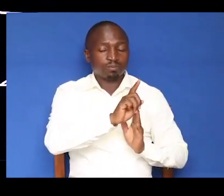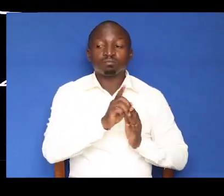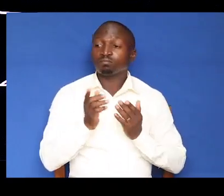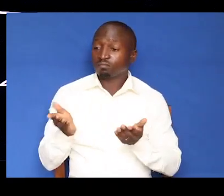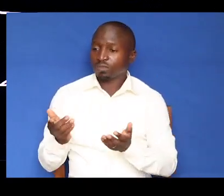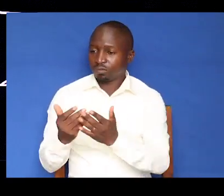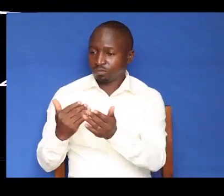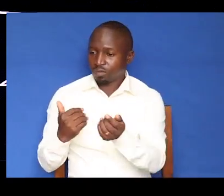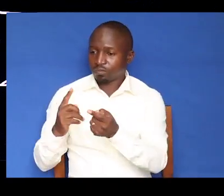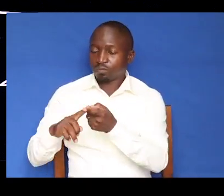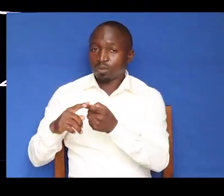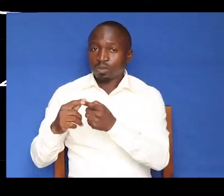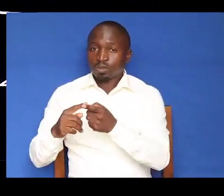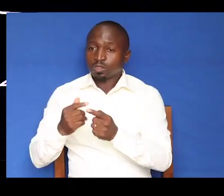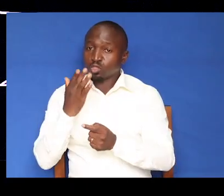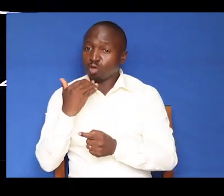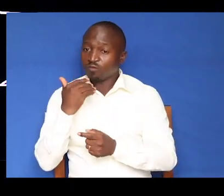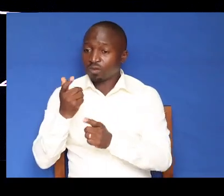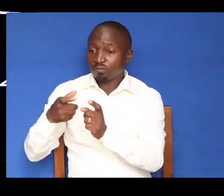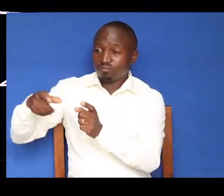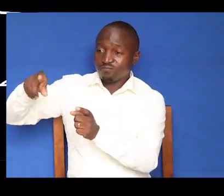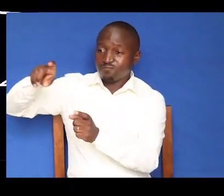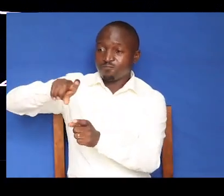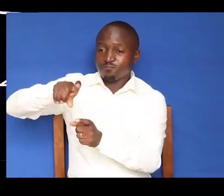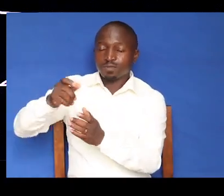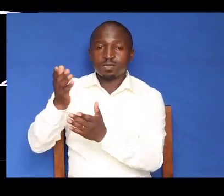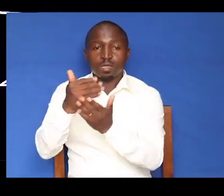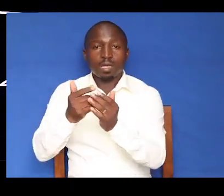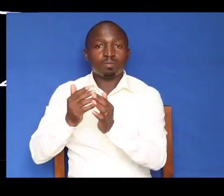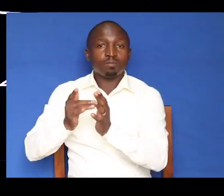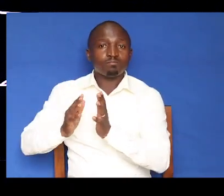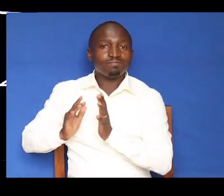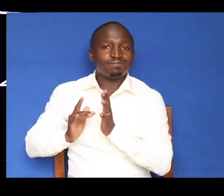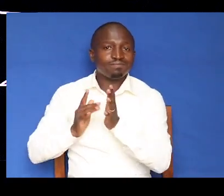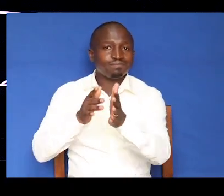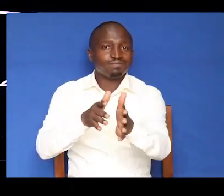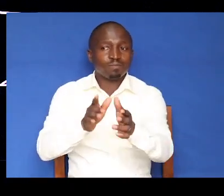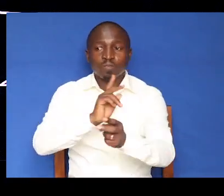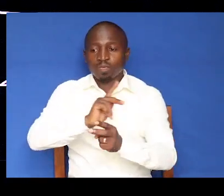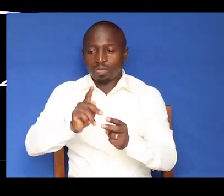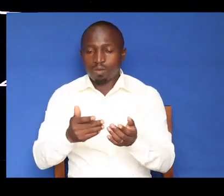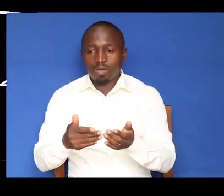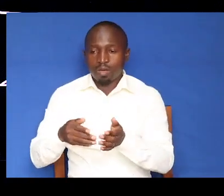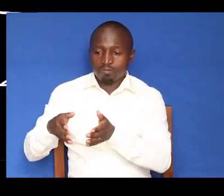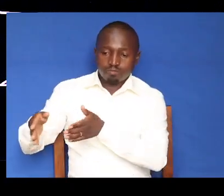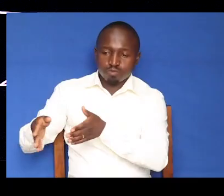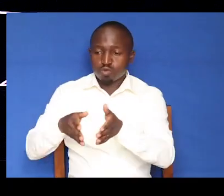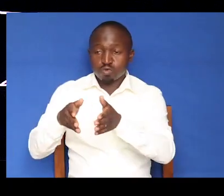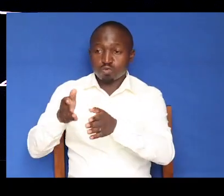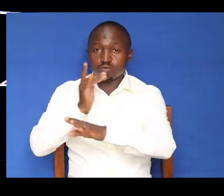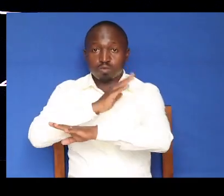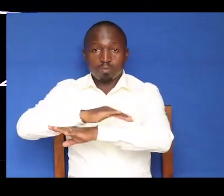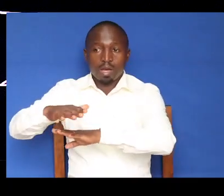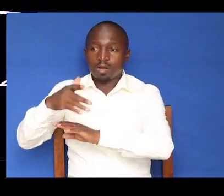may cause increased salinity to where it flows. If the current is of low